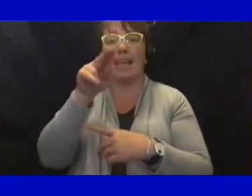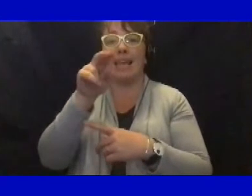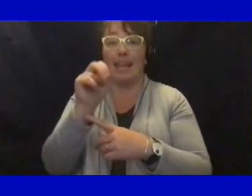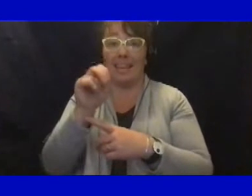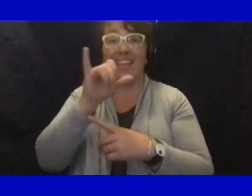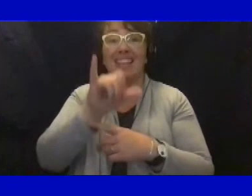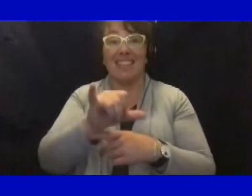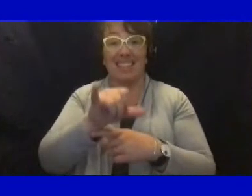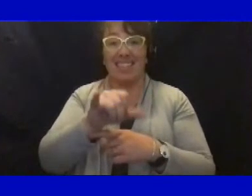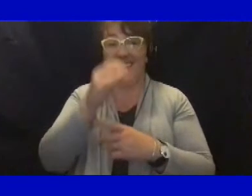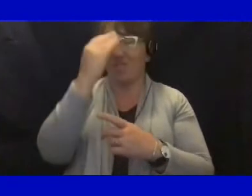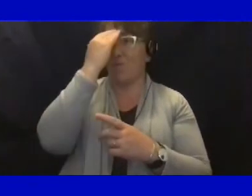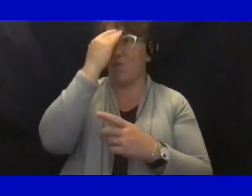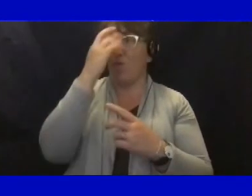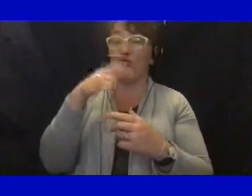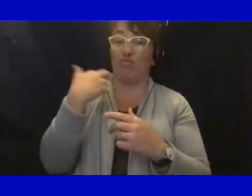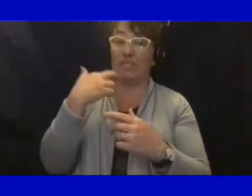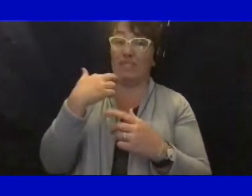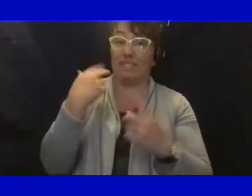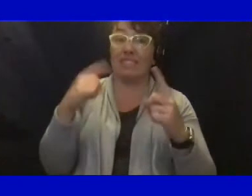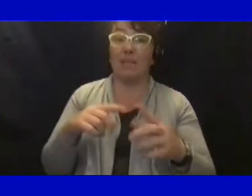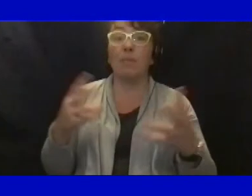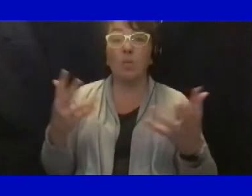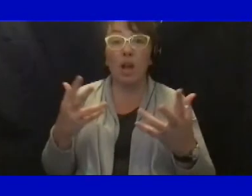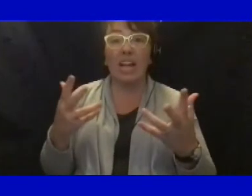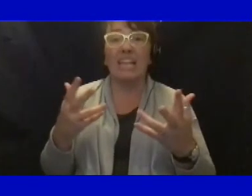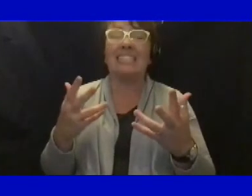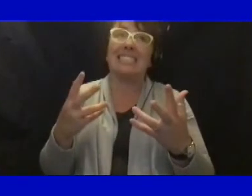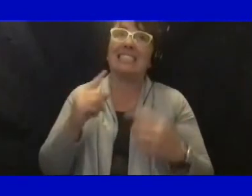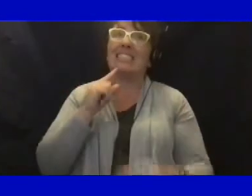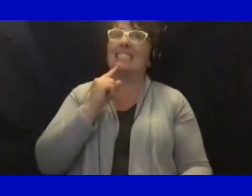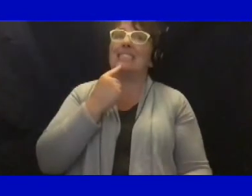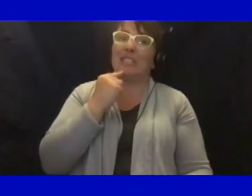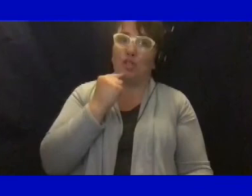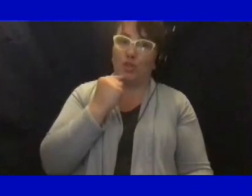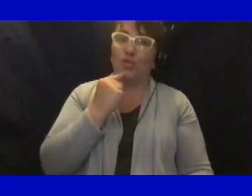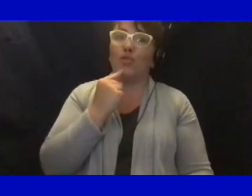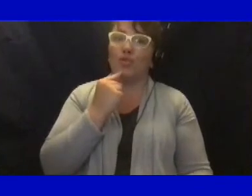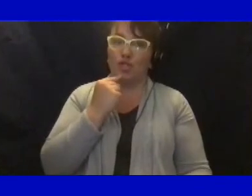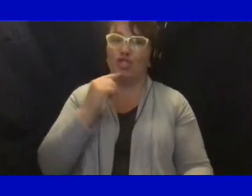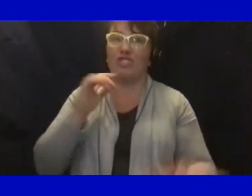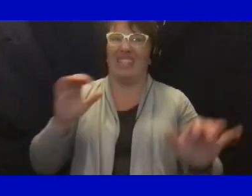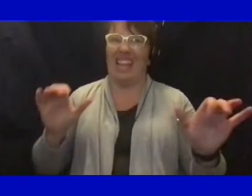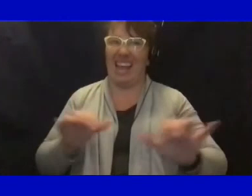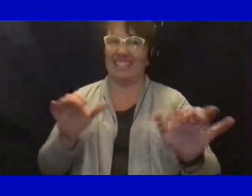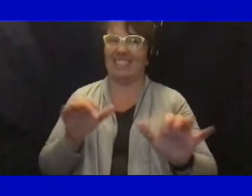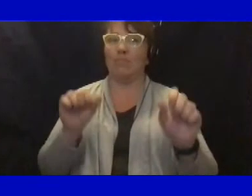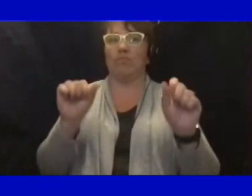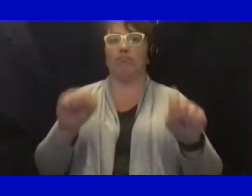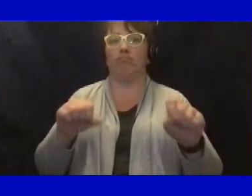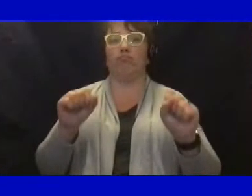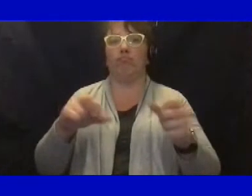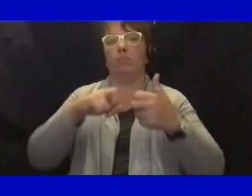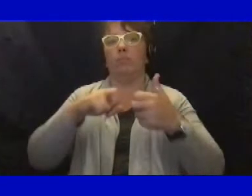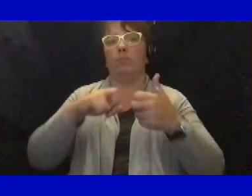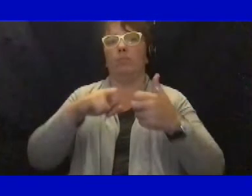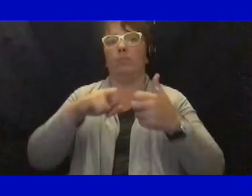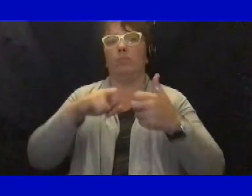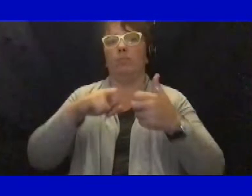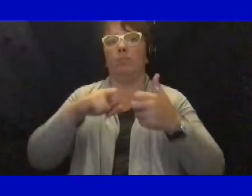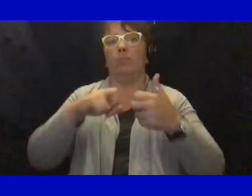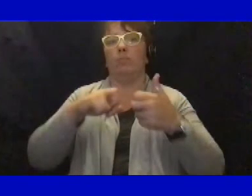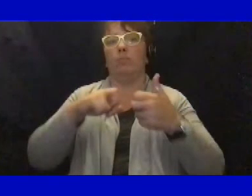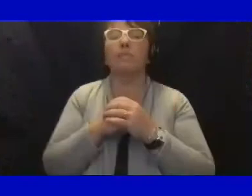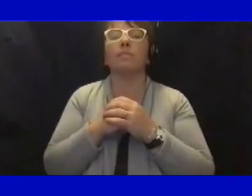risk is going to be particularly active. And so when we were looking at setting up our evacuation